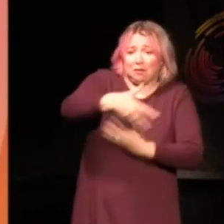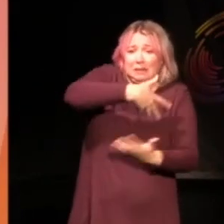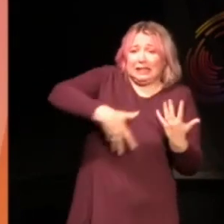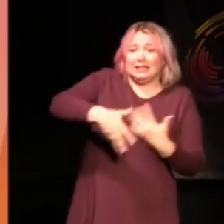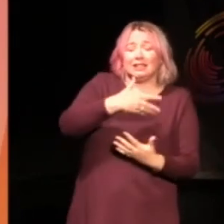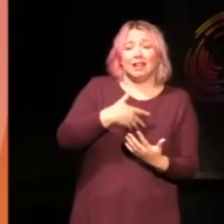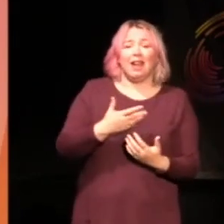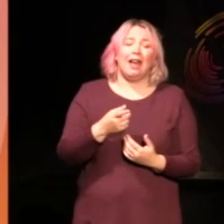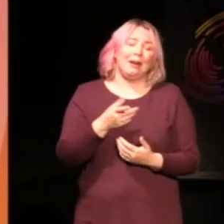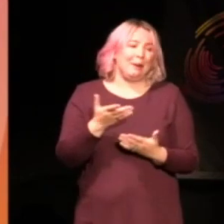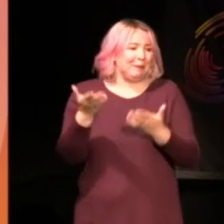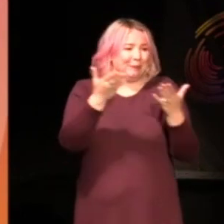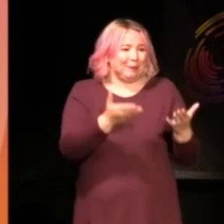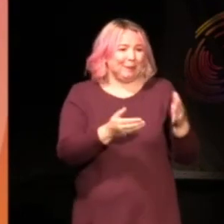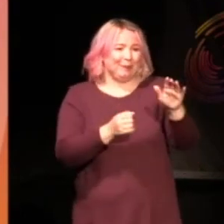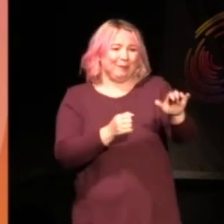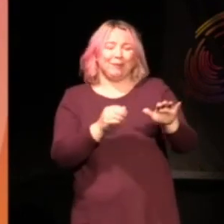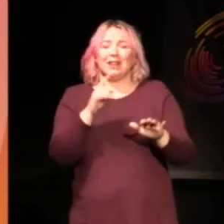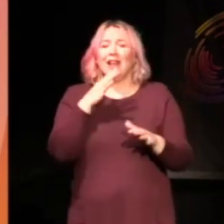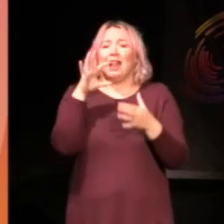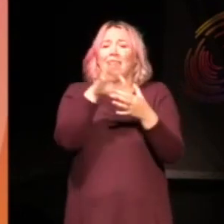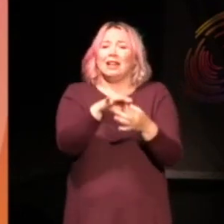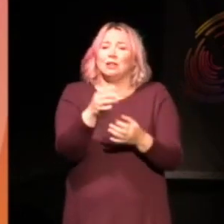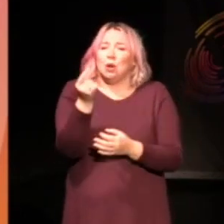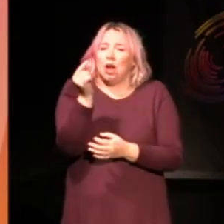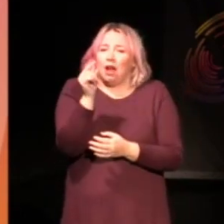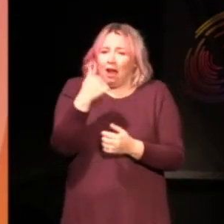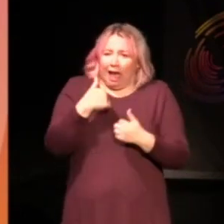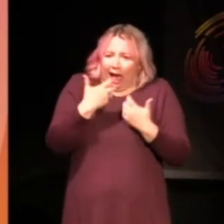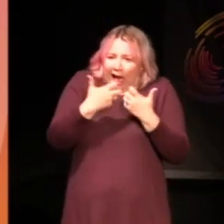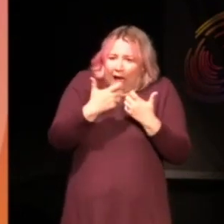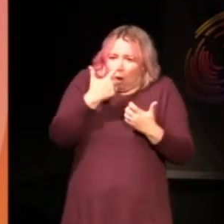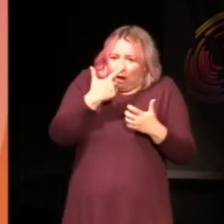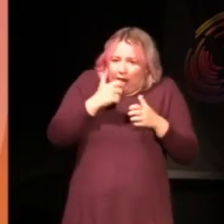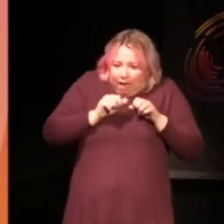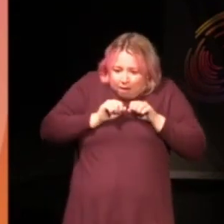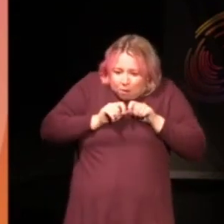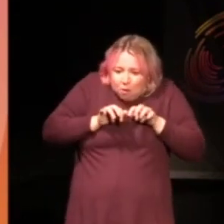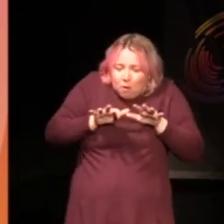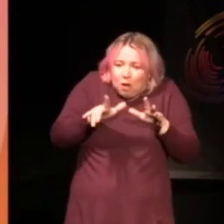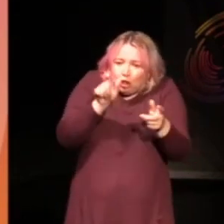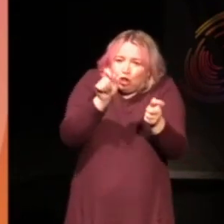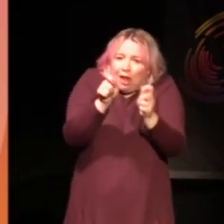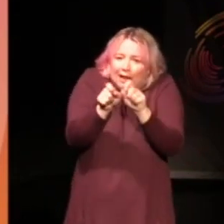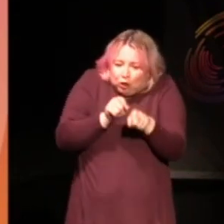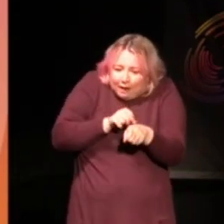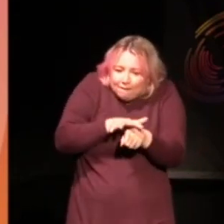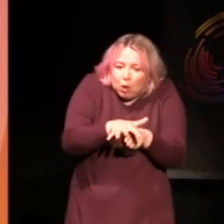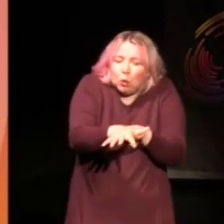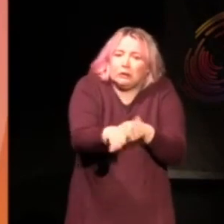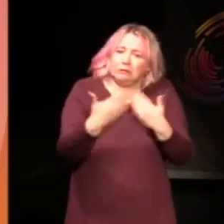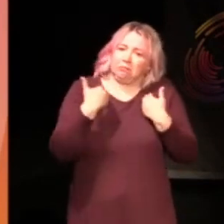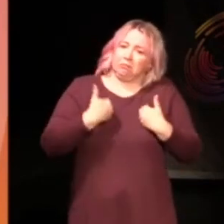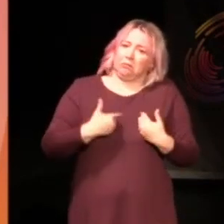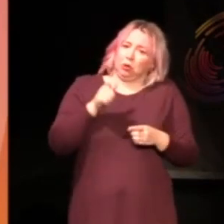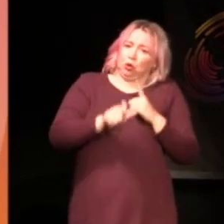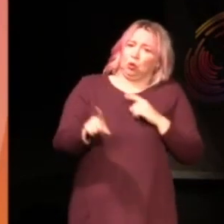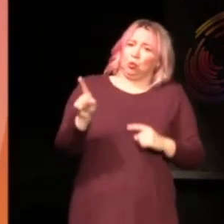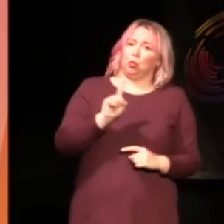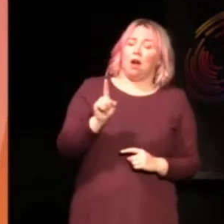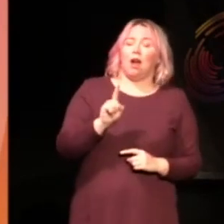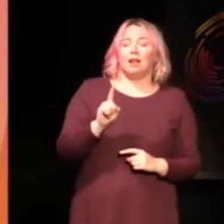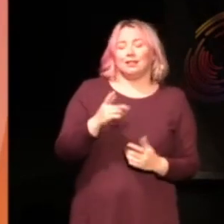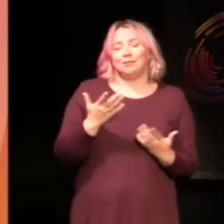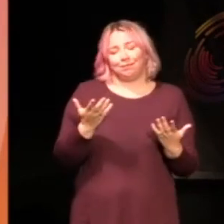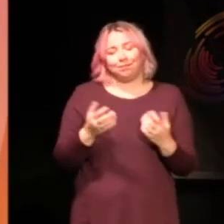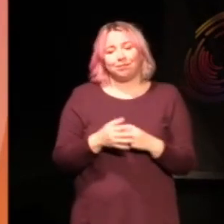that question because it is those small acts that make such a huge difference, and we never forget them. I also